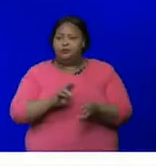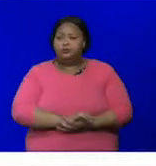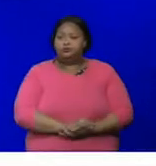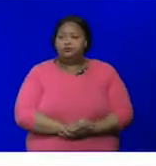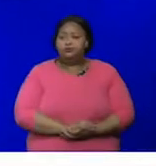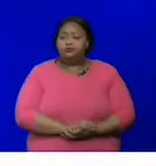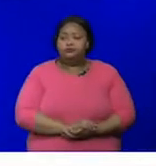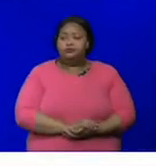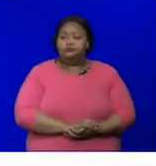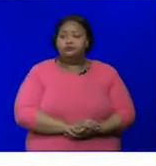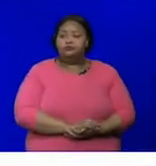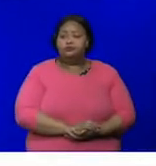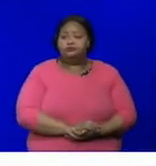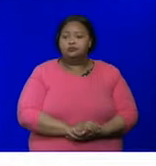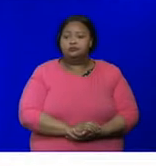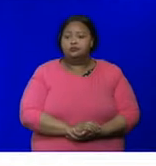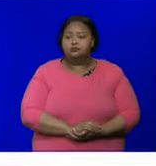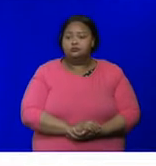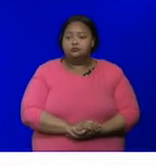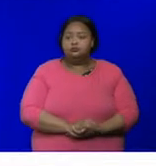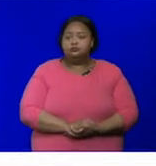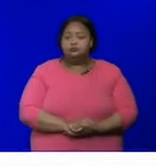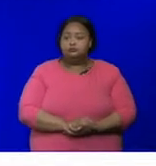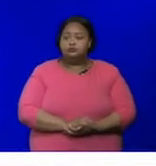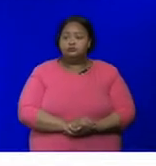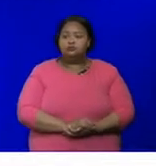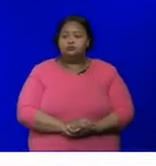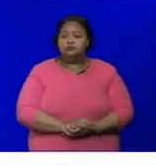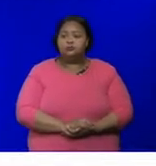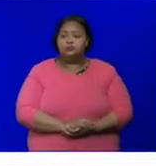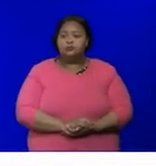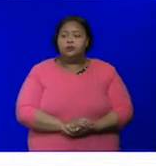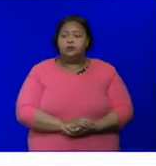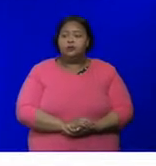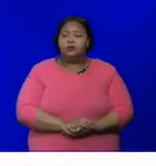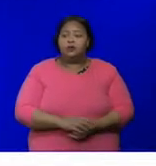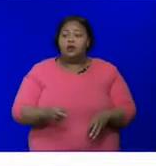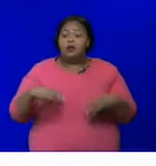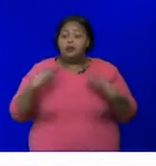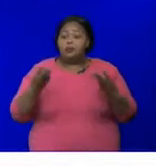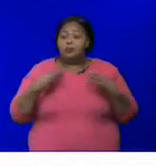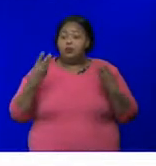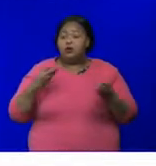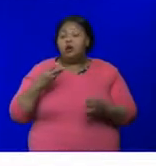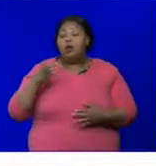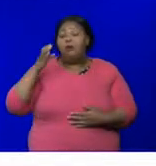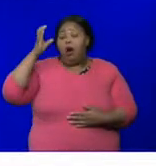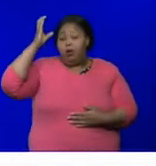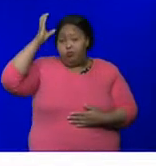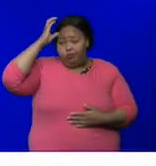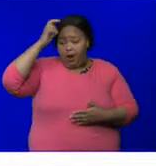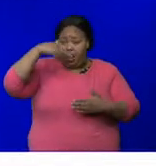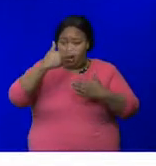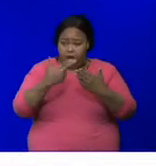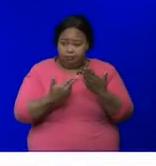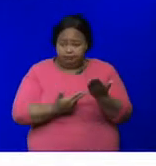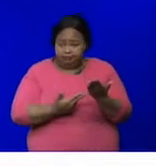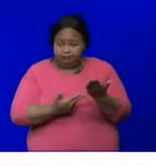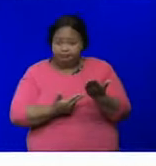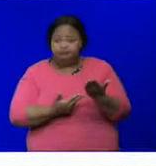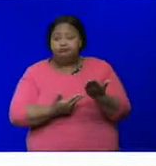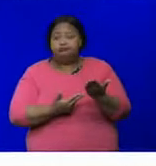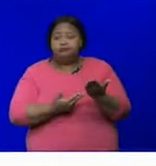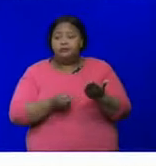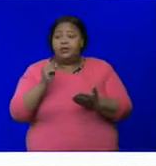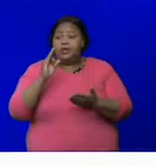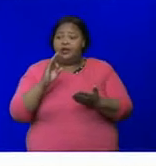the from maybe architects and all of those people, when you plan to actually go, they do advise you to